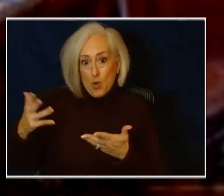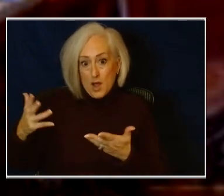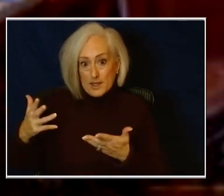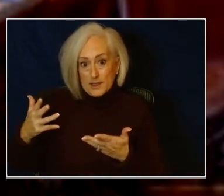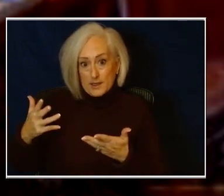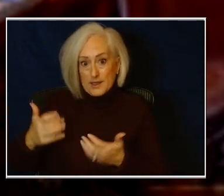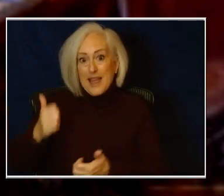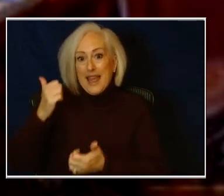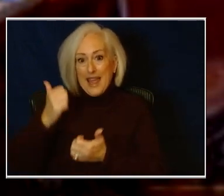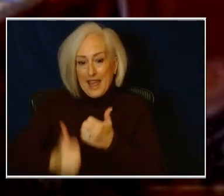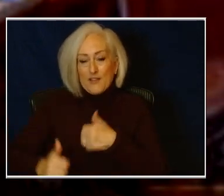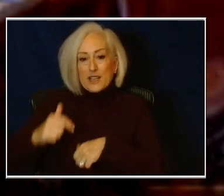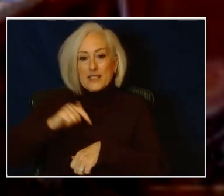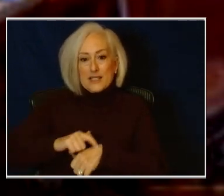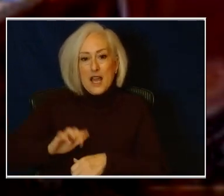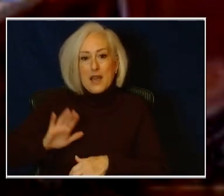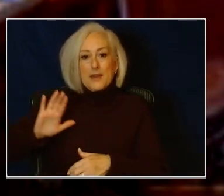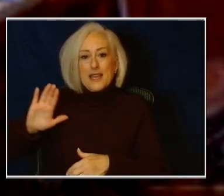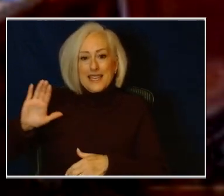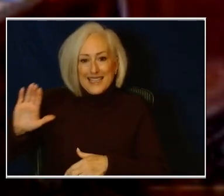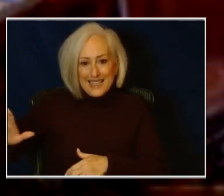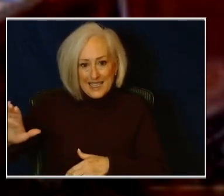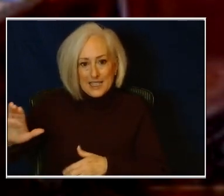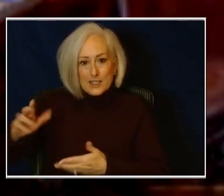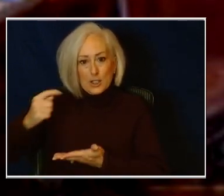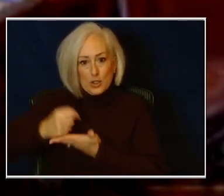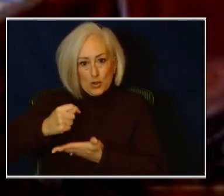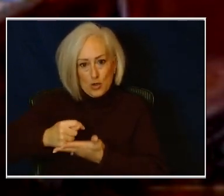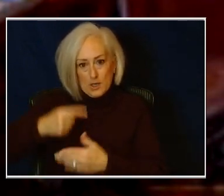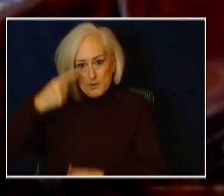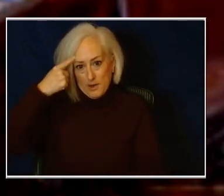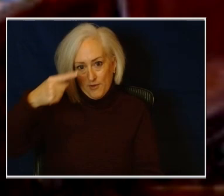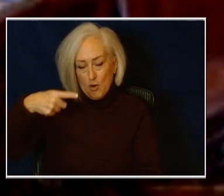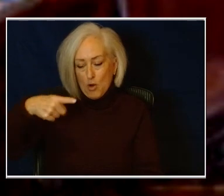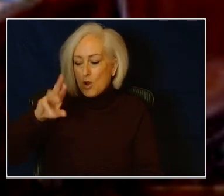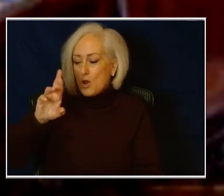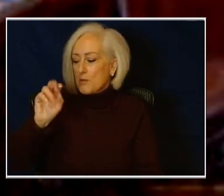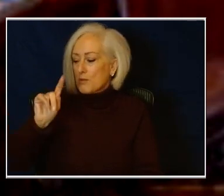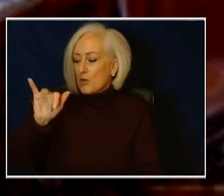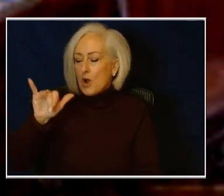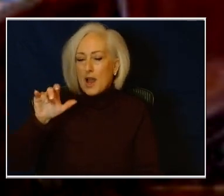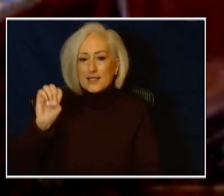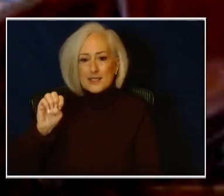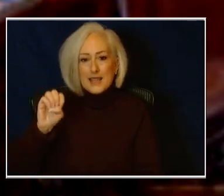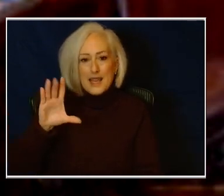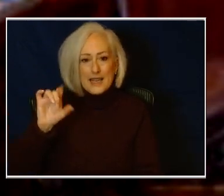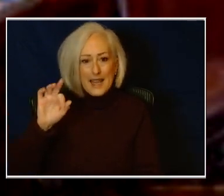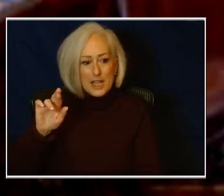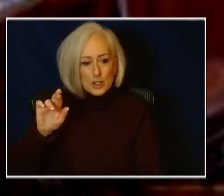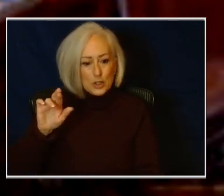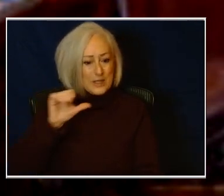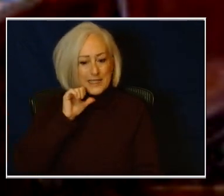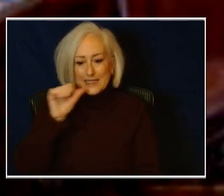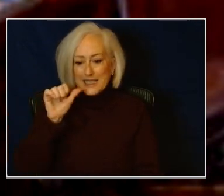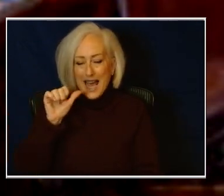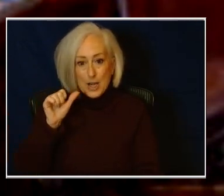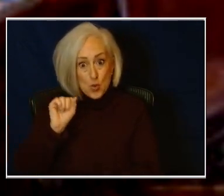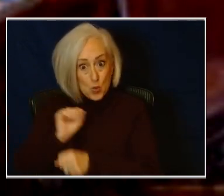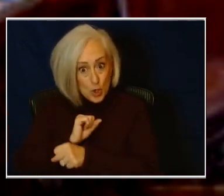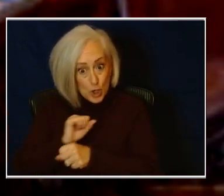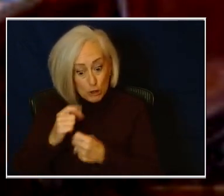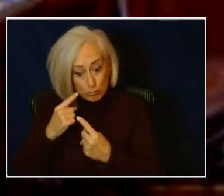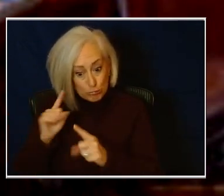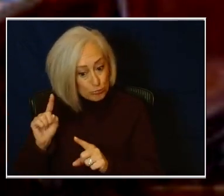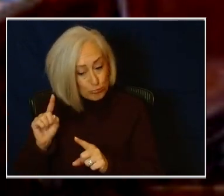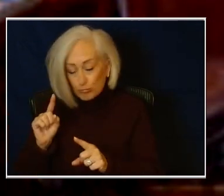current treatment for a prostate cancer didn't work, he was able to get a new treatment that wasn't yet in